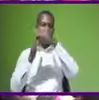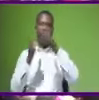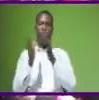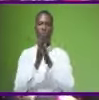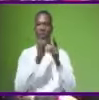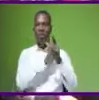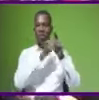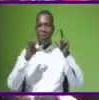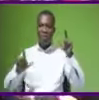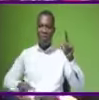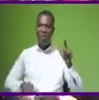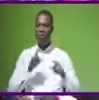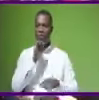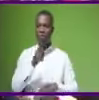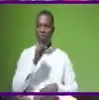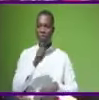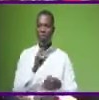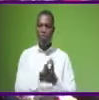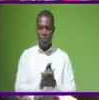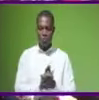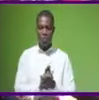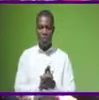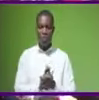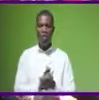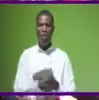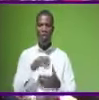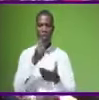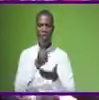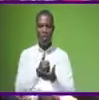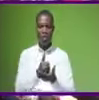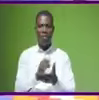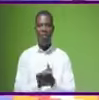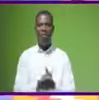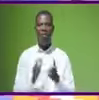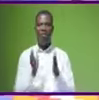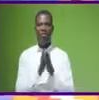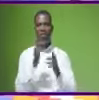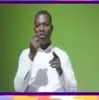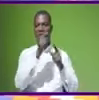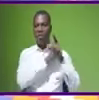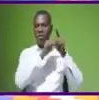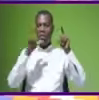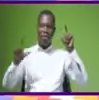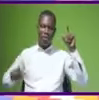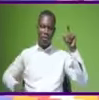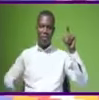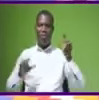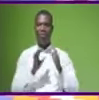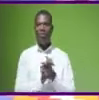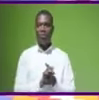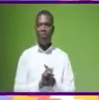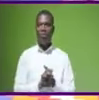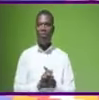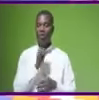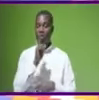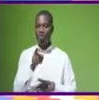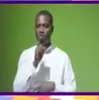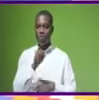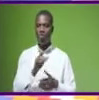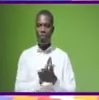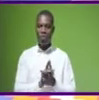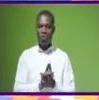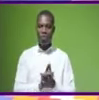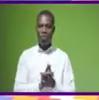Praise the Lord. I am Dokure. Amen. Praise the Lord. Hallelujah. Aya no kure